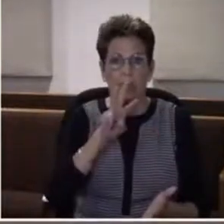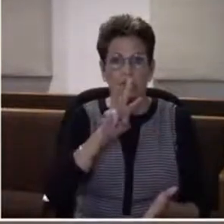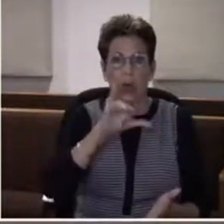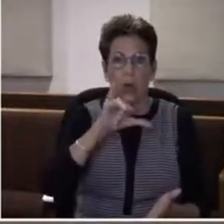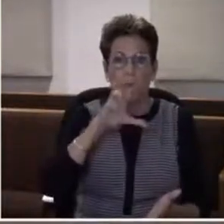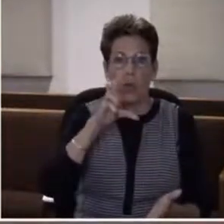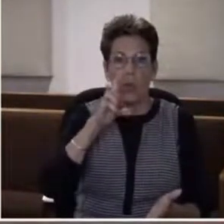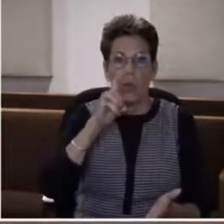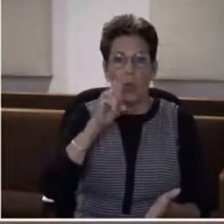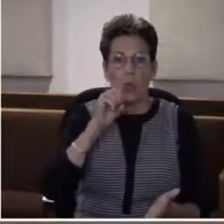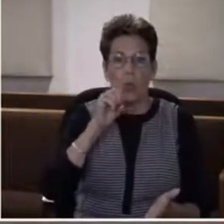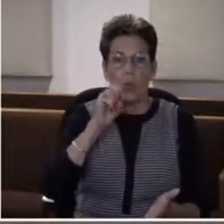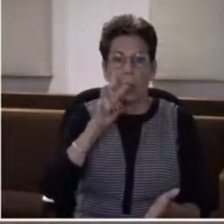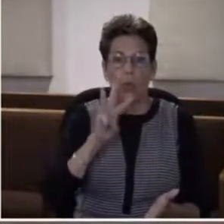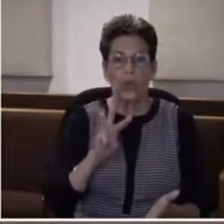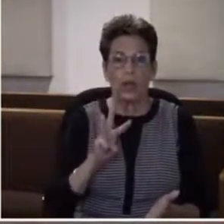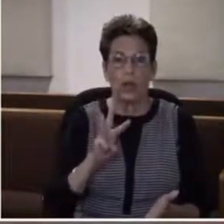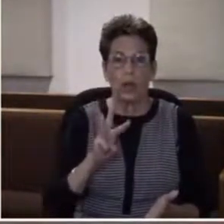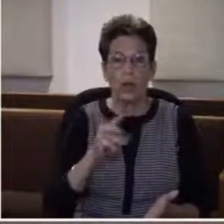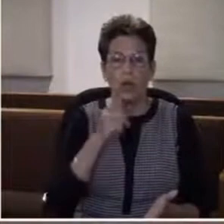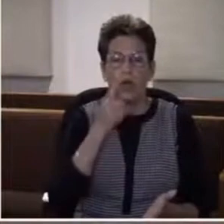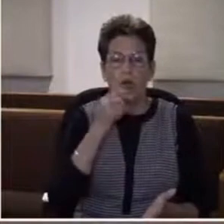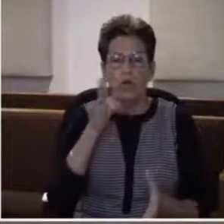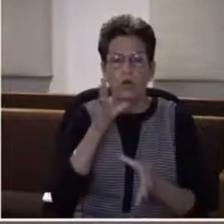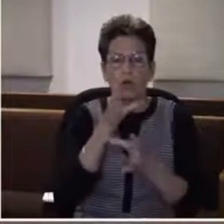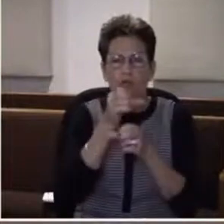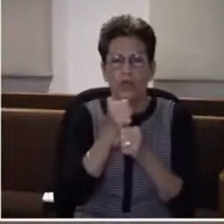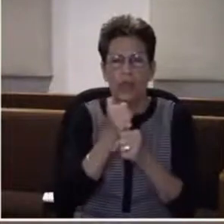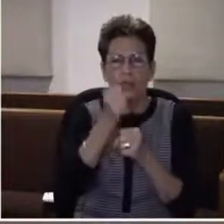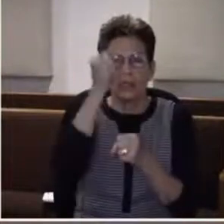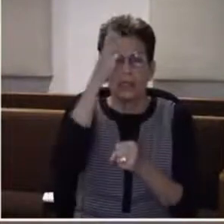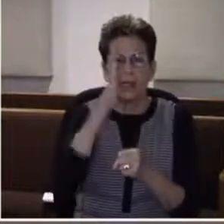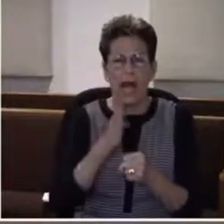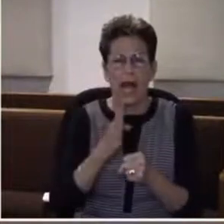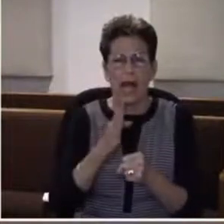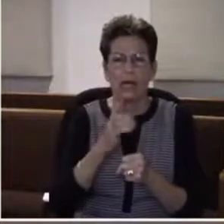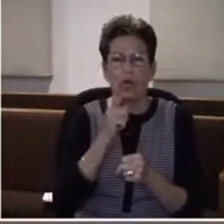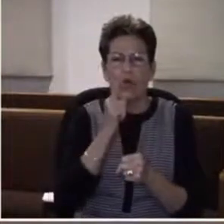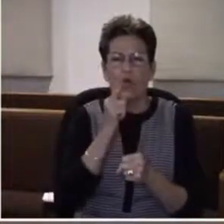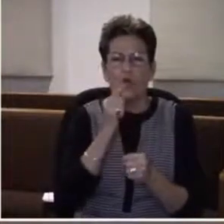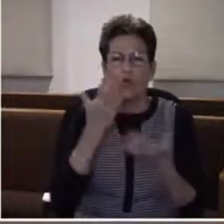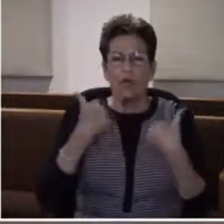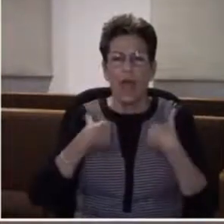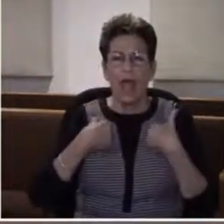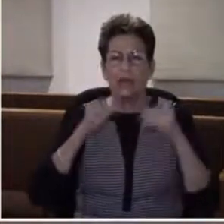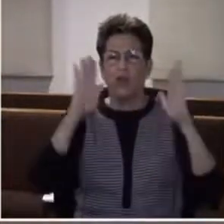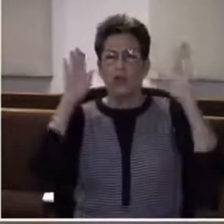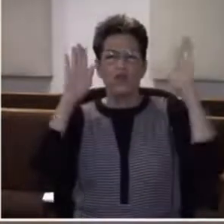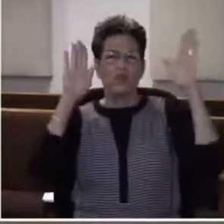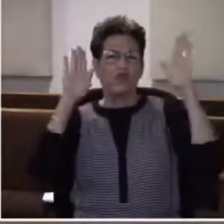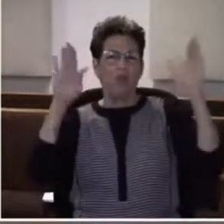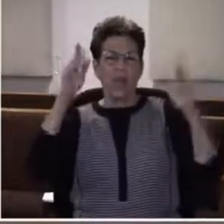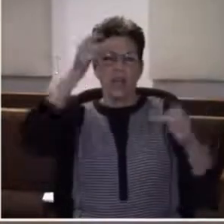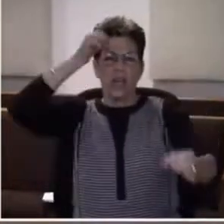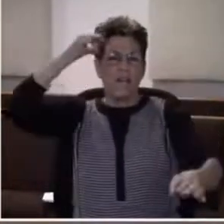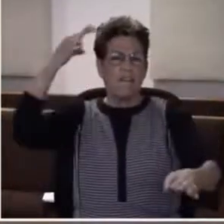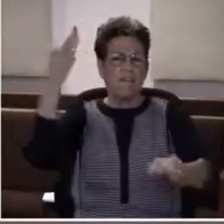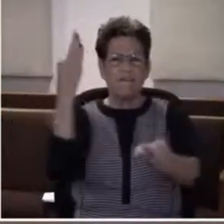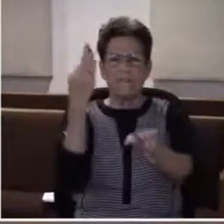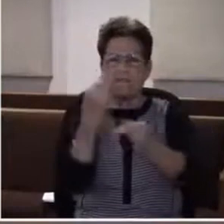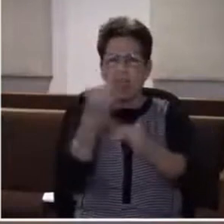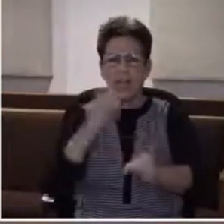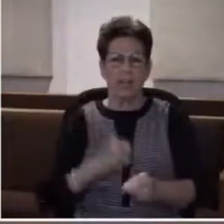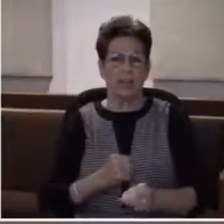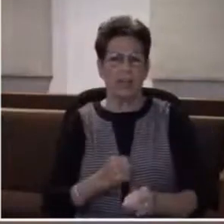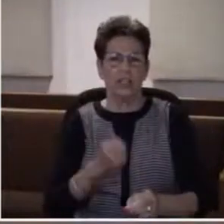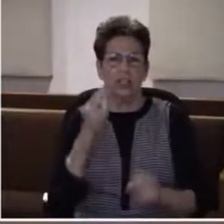Jesus, being used as an example of great faith, being recorded in the Hall of Faith, seeing the